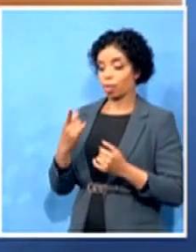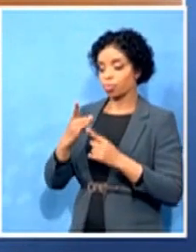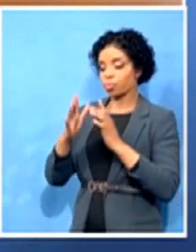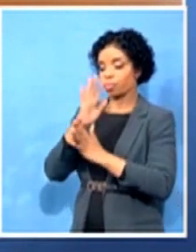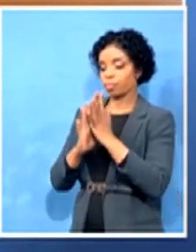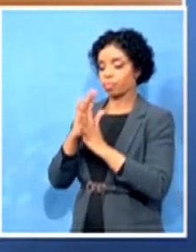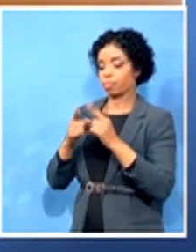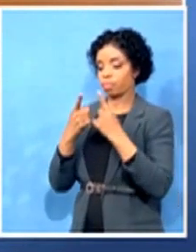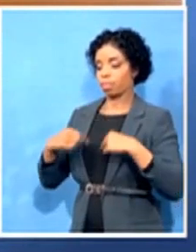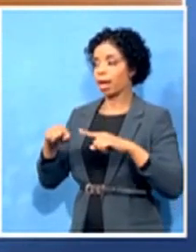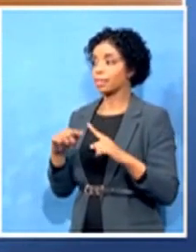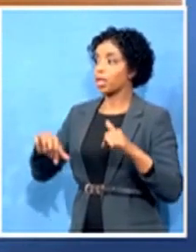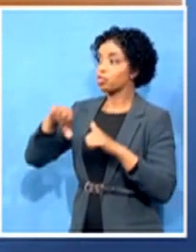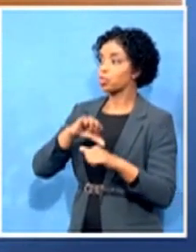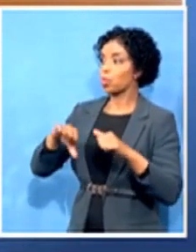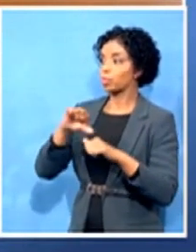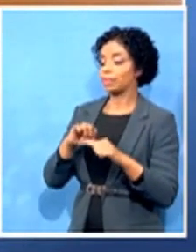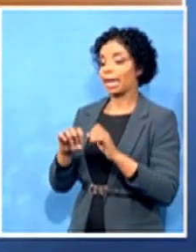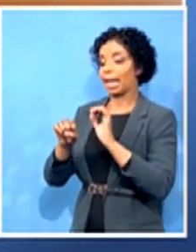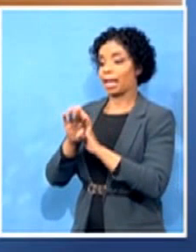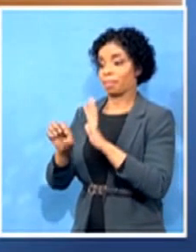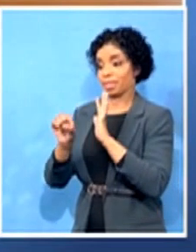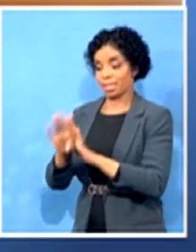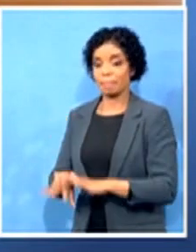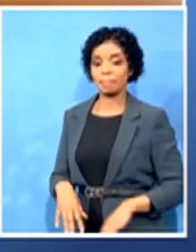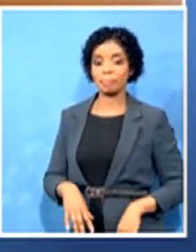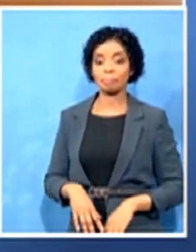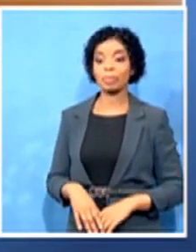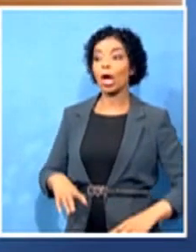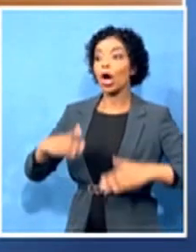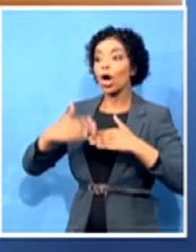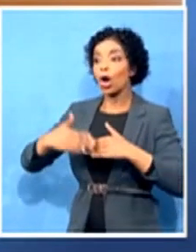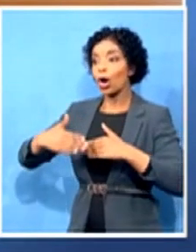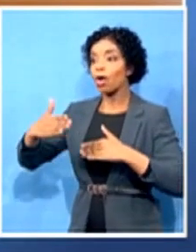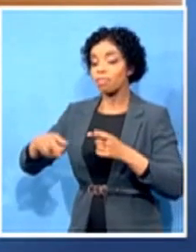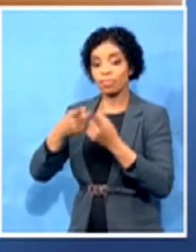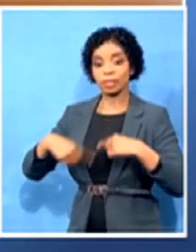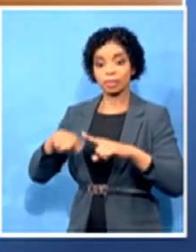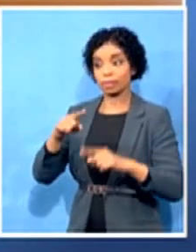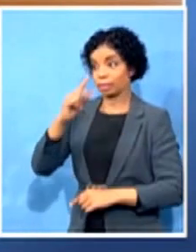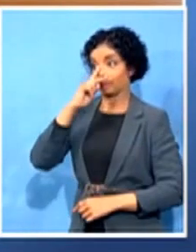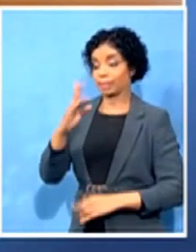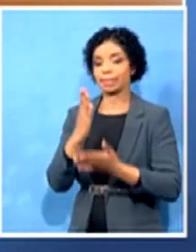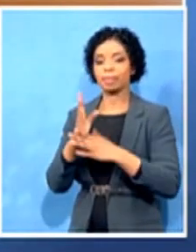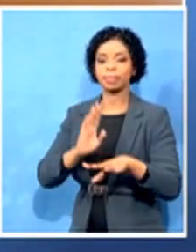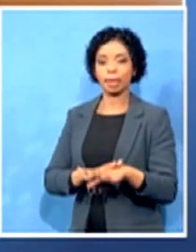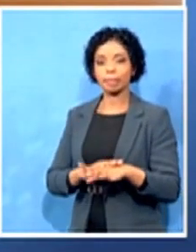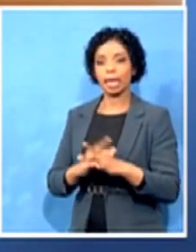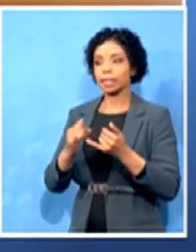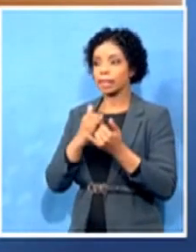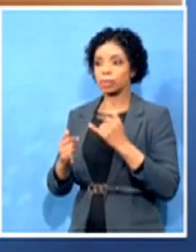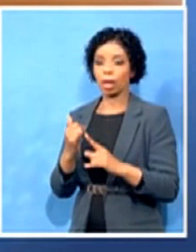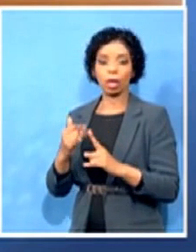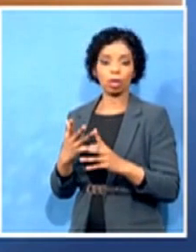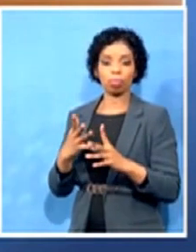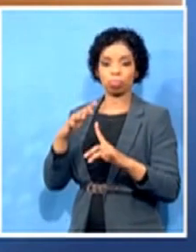see, sometimes even in sexual offences cases, that the people are being named, their pictures are out there before